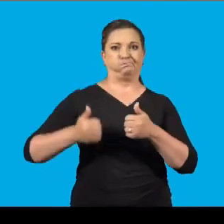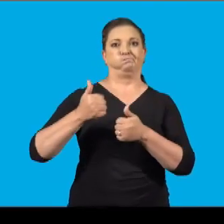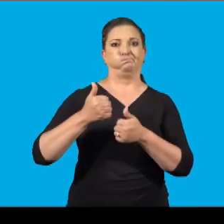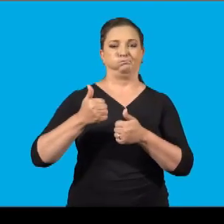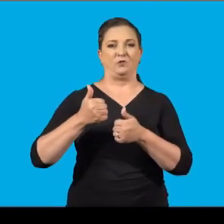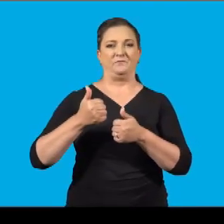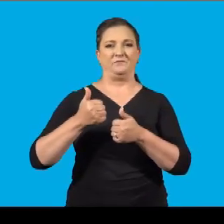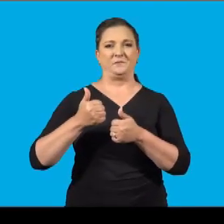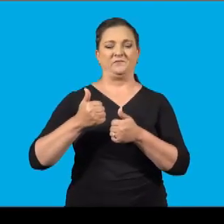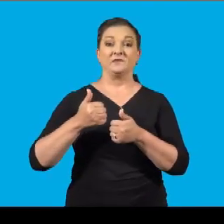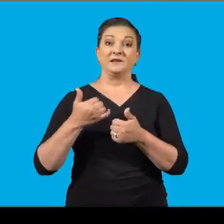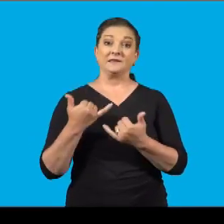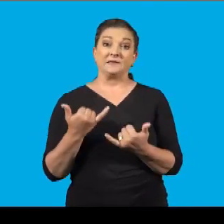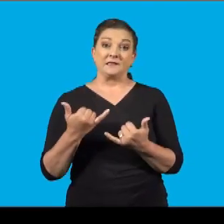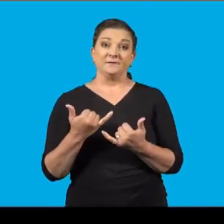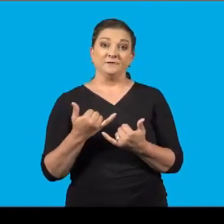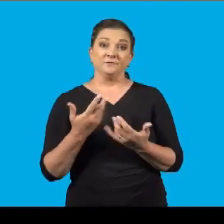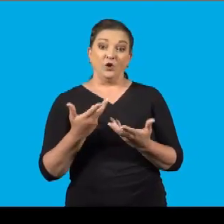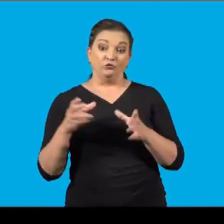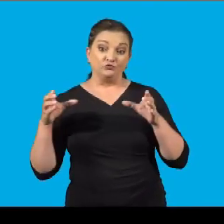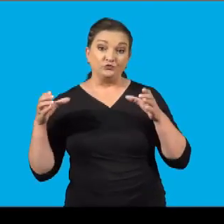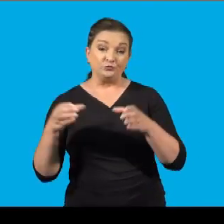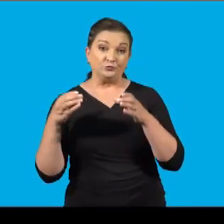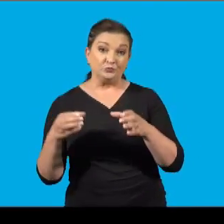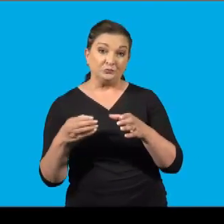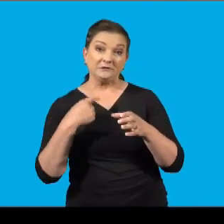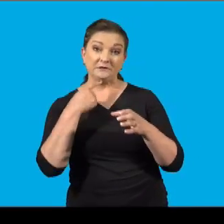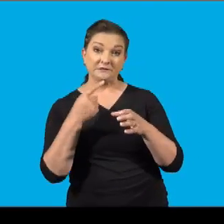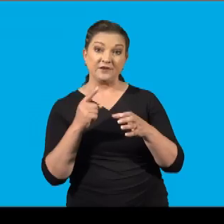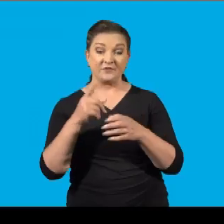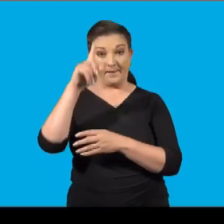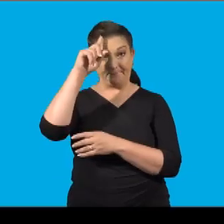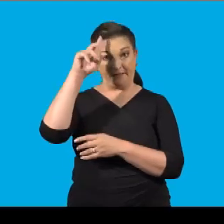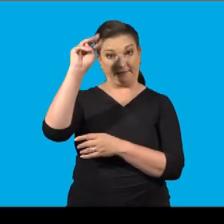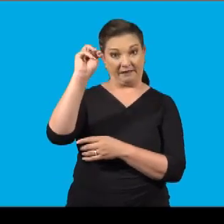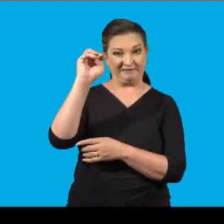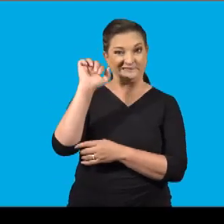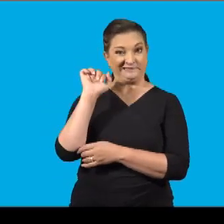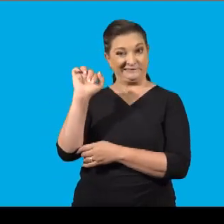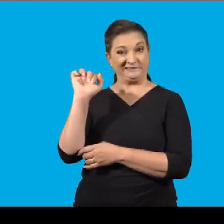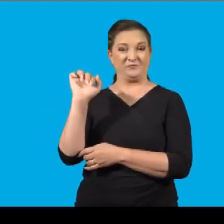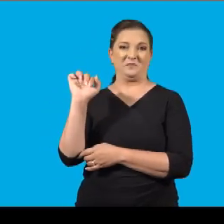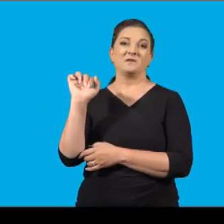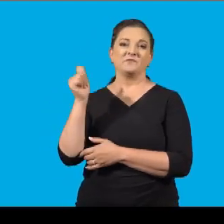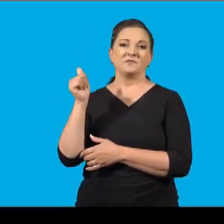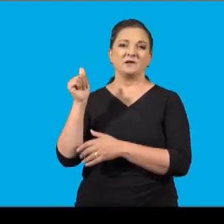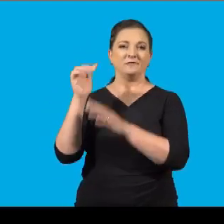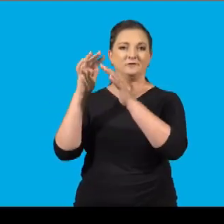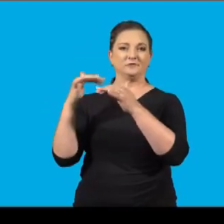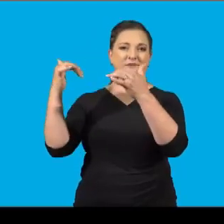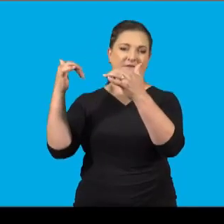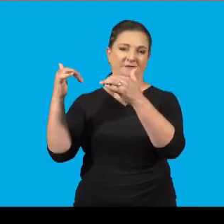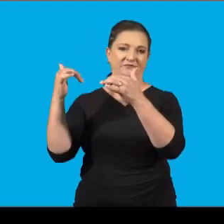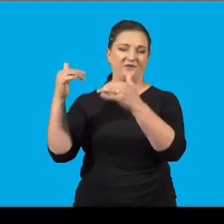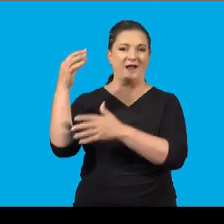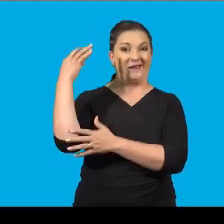power. The scope and nature of the commission would be determined by Mandela and his government. Now let's look